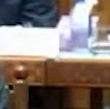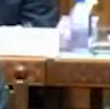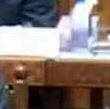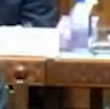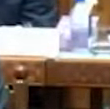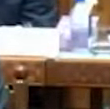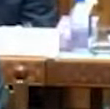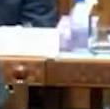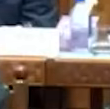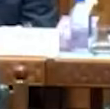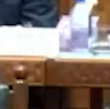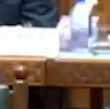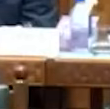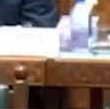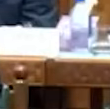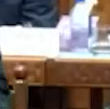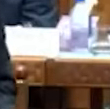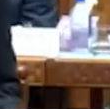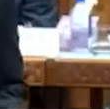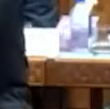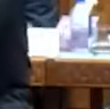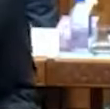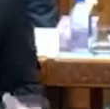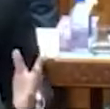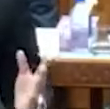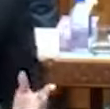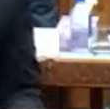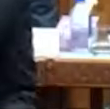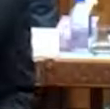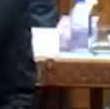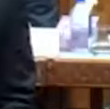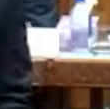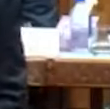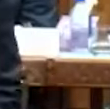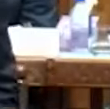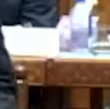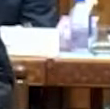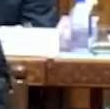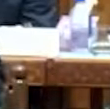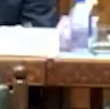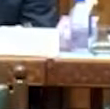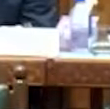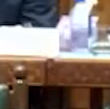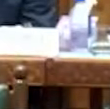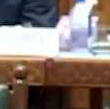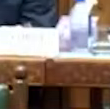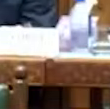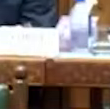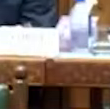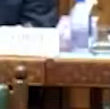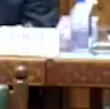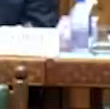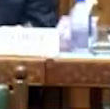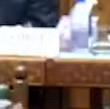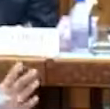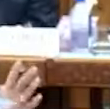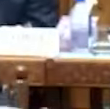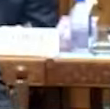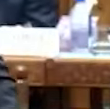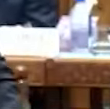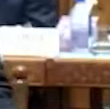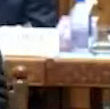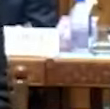think. Mr. Speaker, sir, as we've said continuously, there has been no alternative budget being presented. They have not